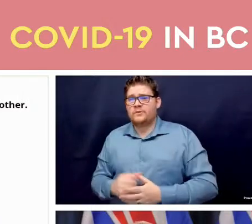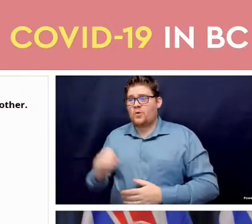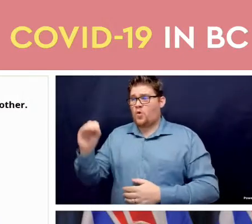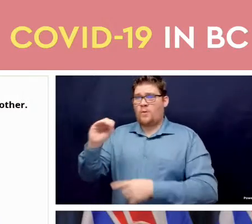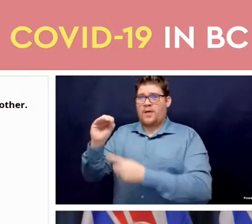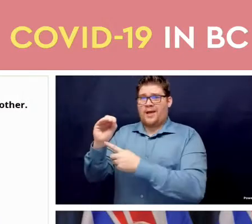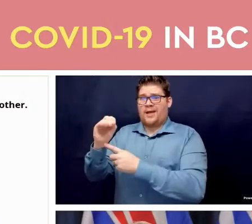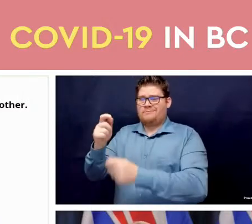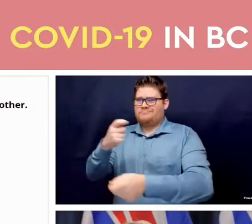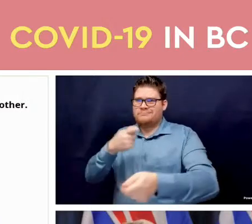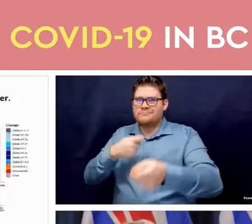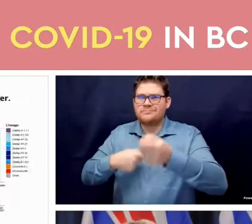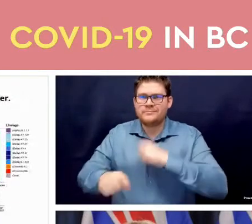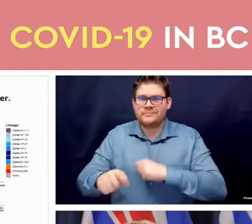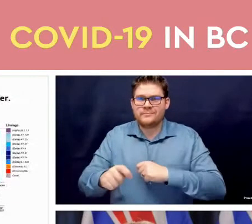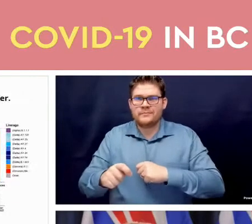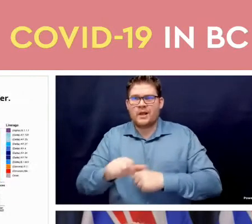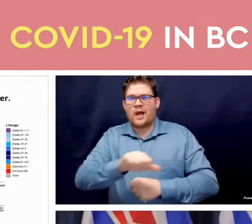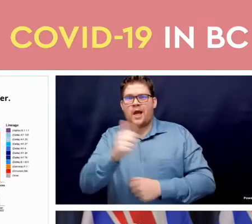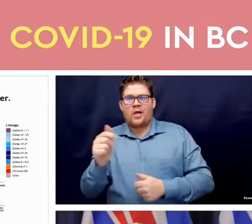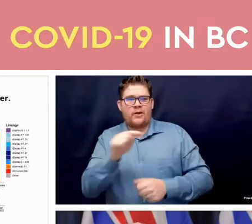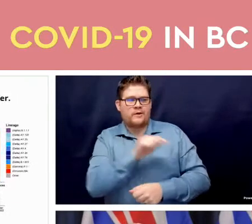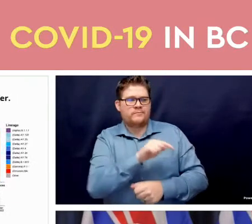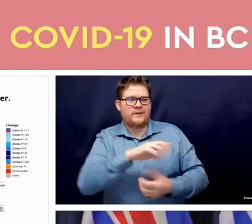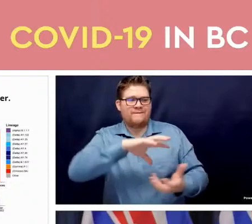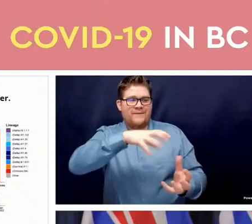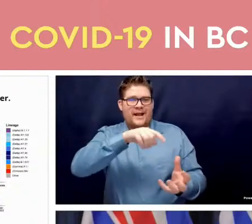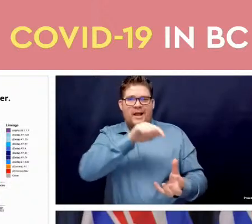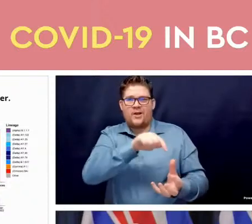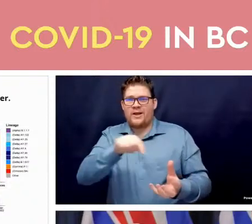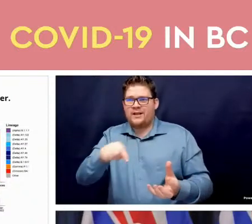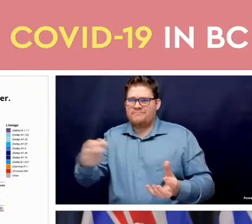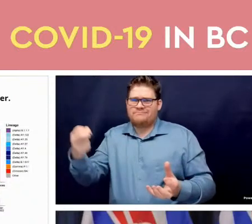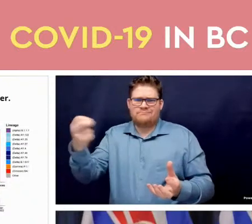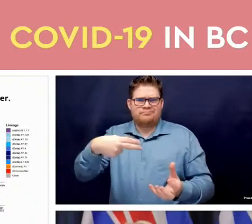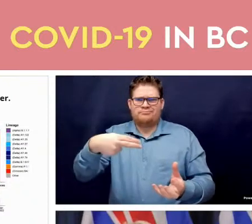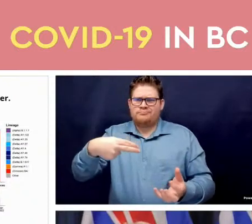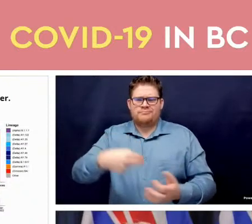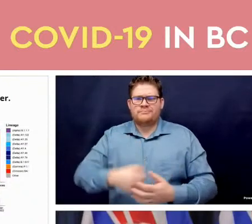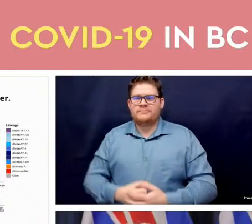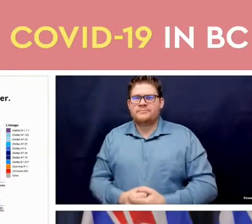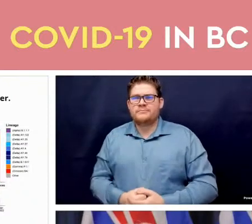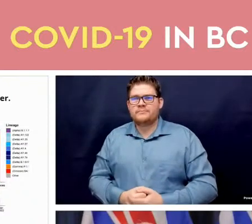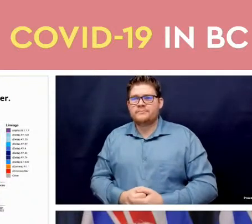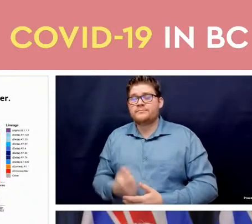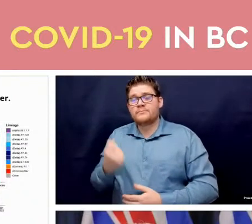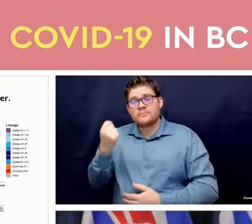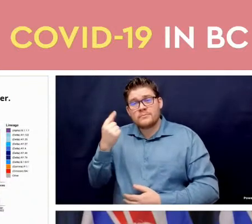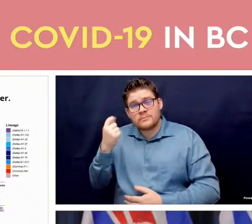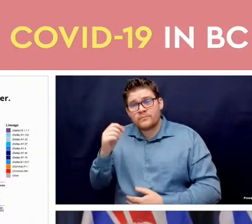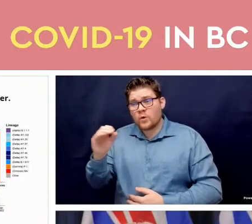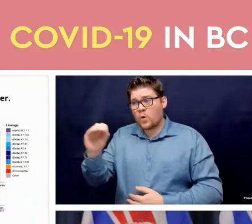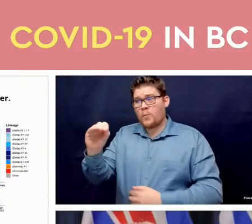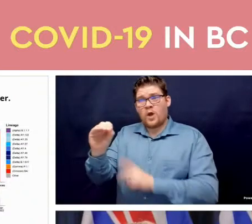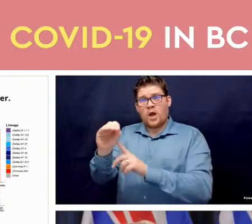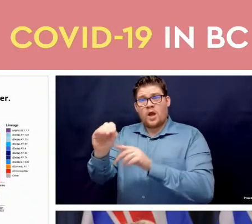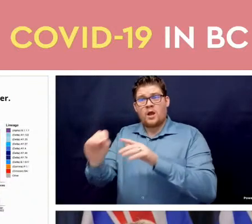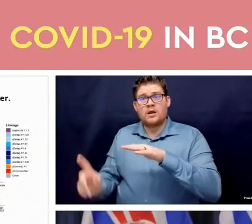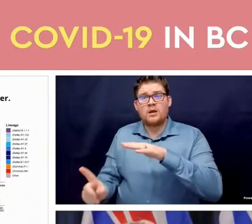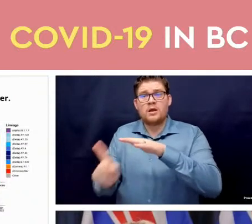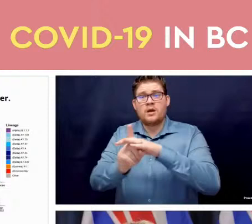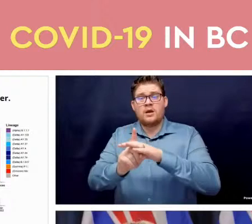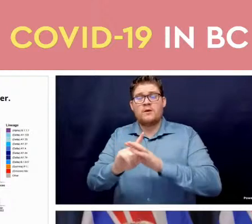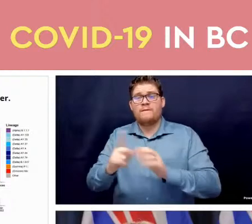that are circulating. It's not the same across the province. What we saw is it emerged first in Vancouver Coastal and